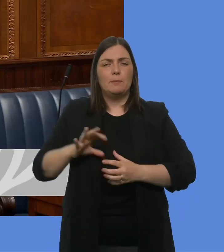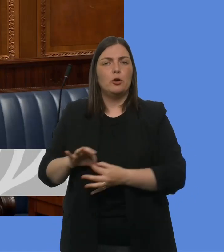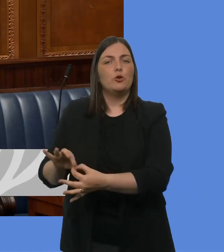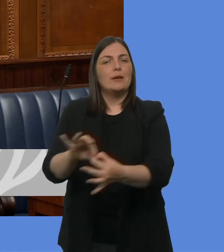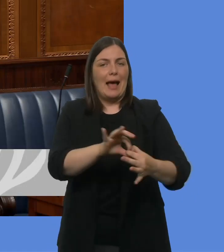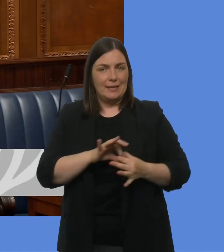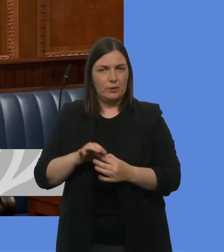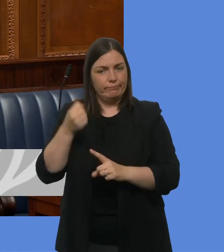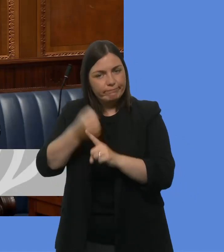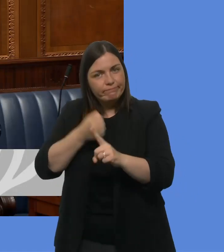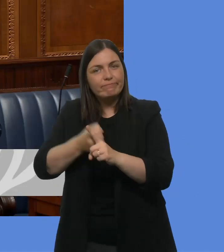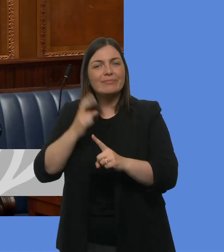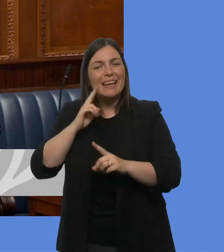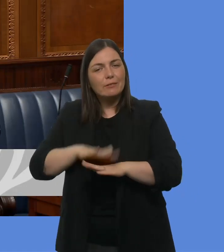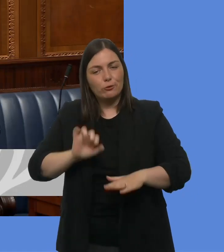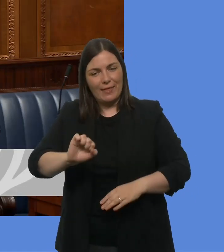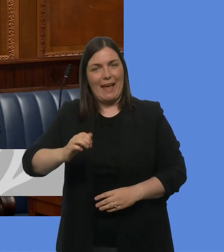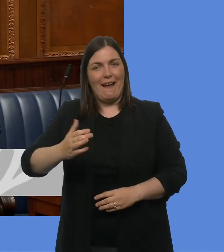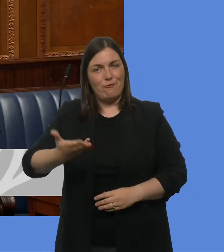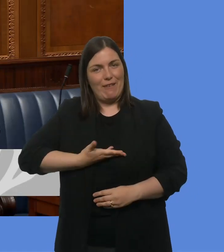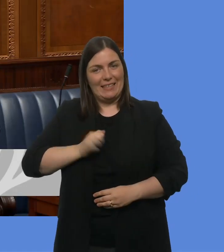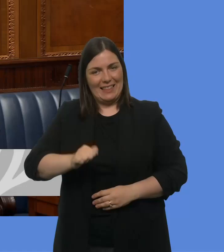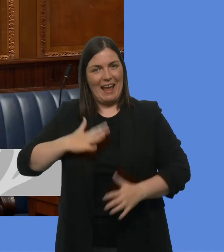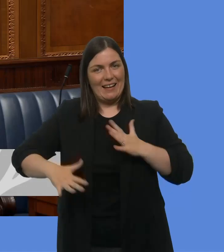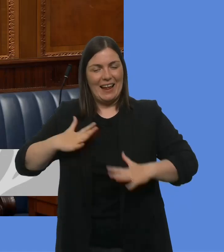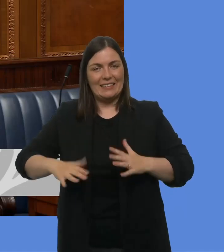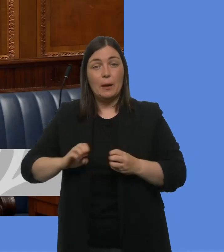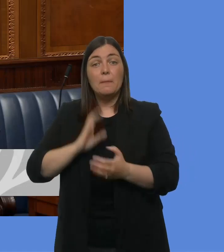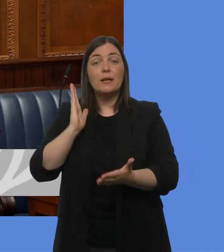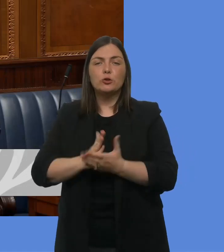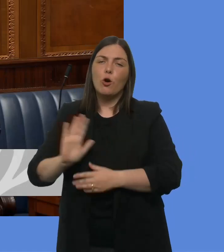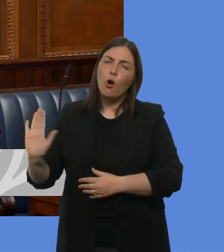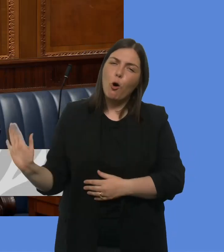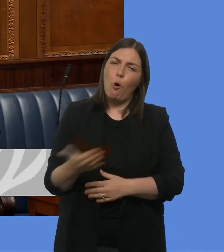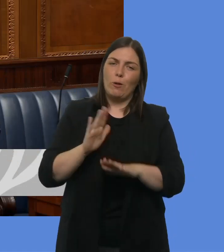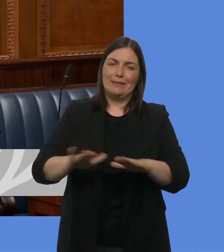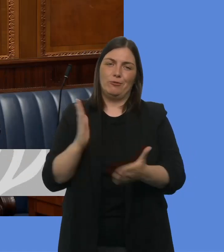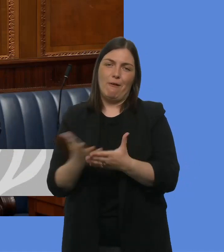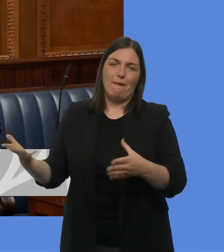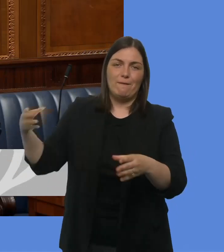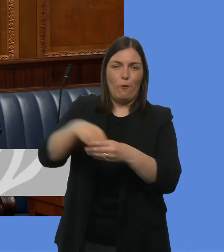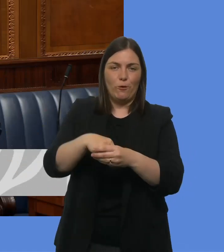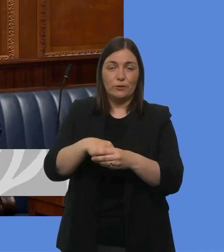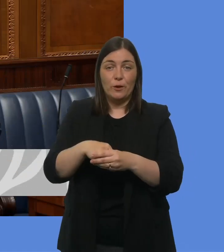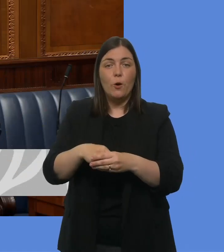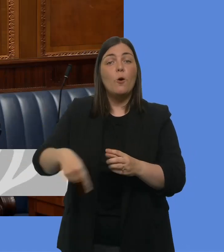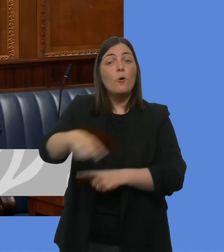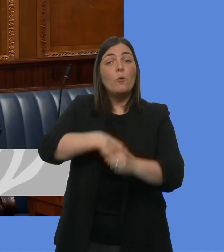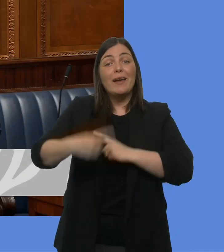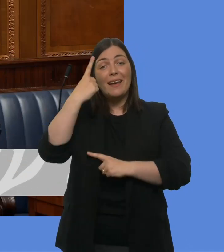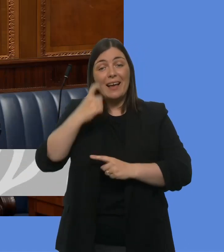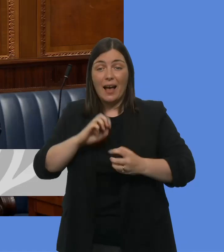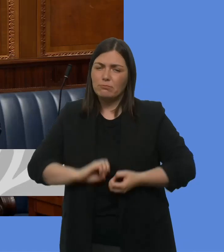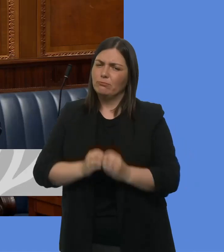children and ensuring that no child is left behind. Together we can build a brighter future, one that truly